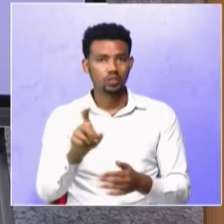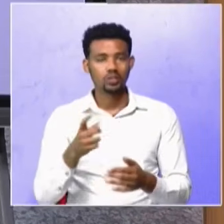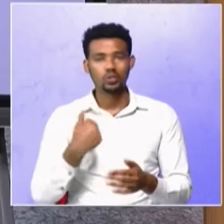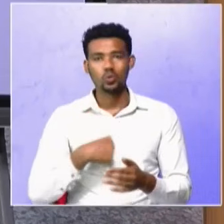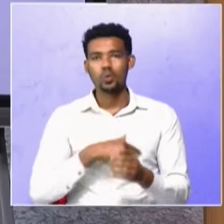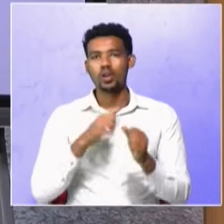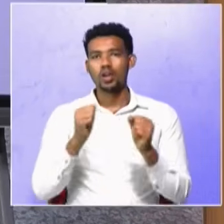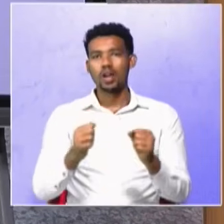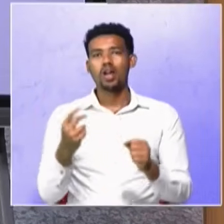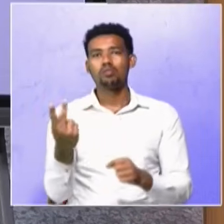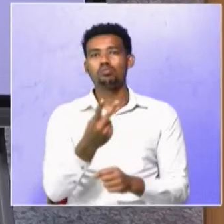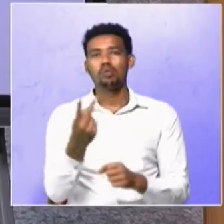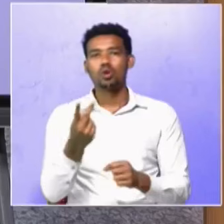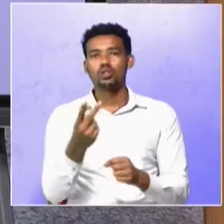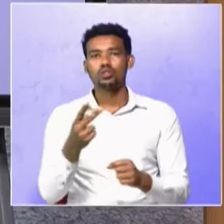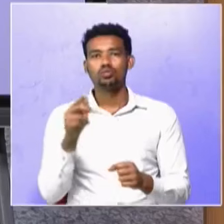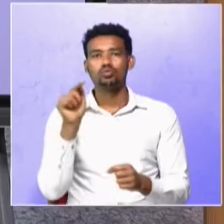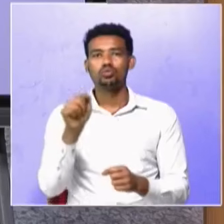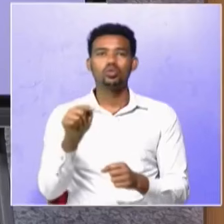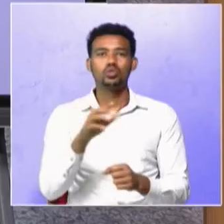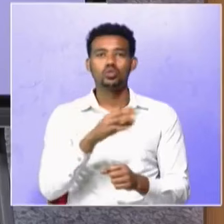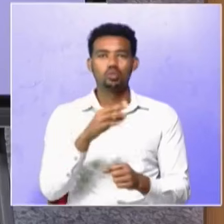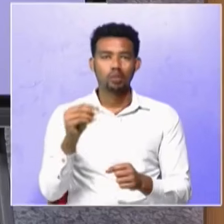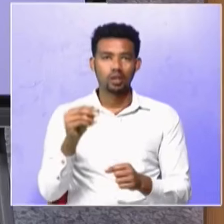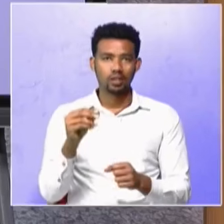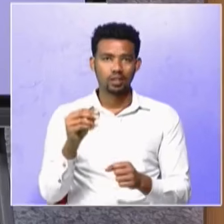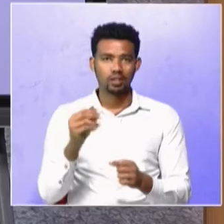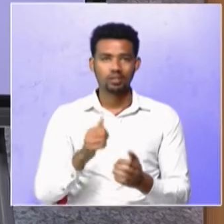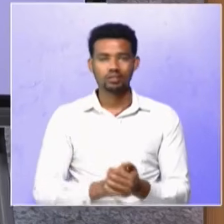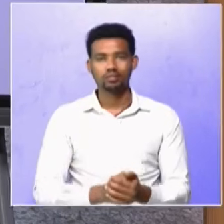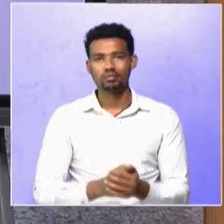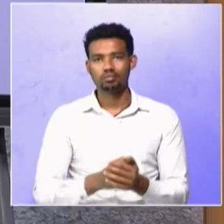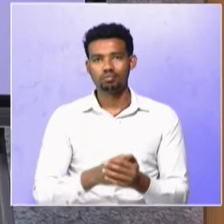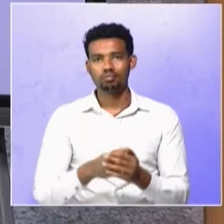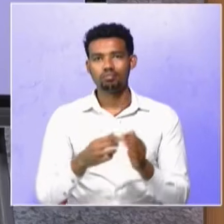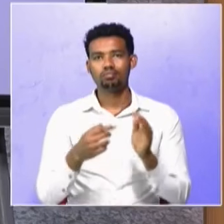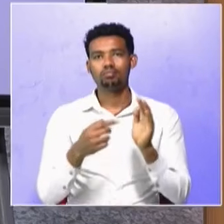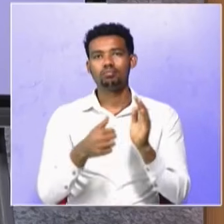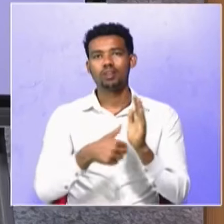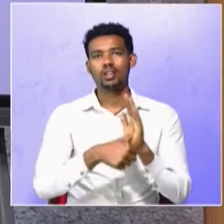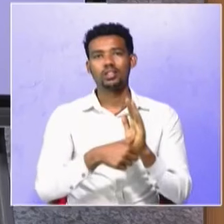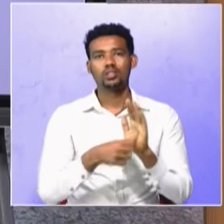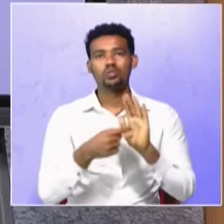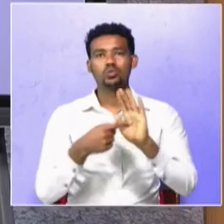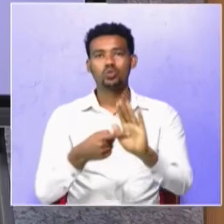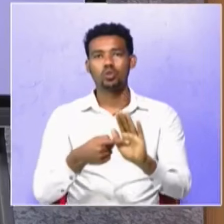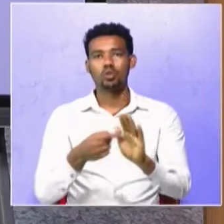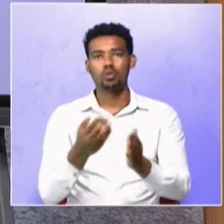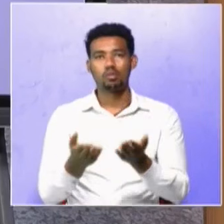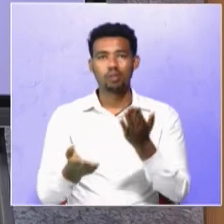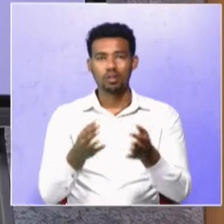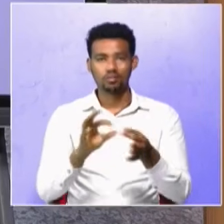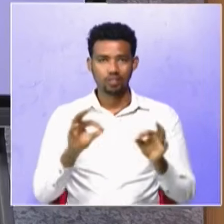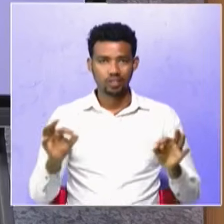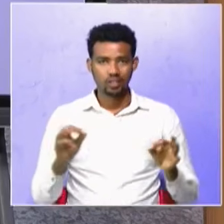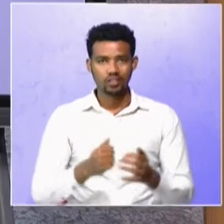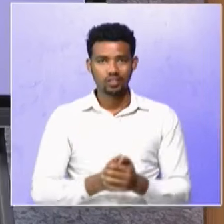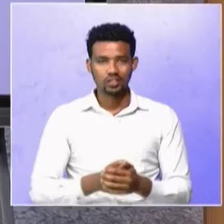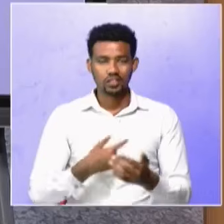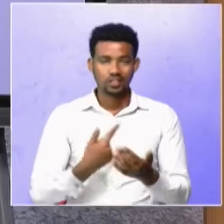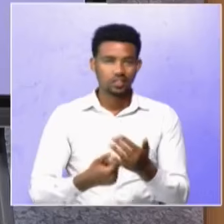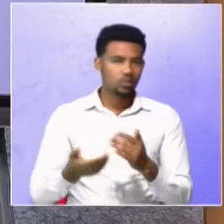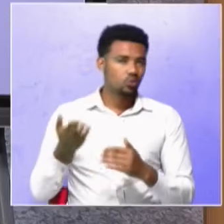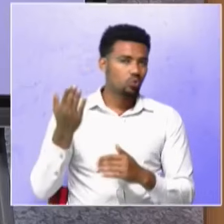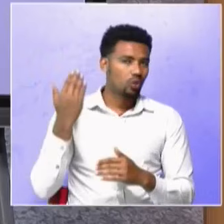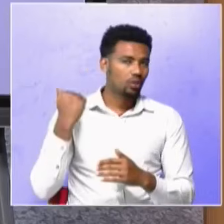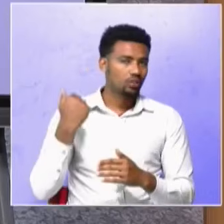can use both full stop and exclamatory to show imperative sentences. Students, this was